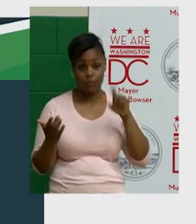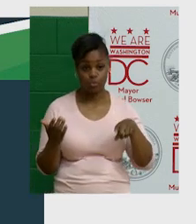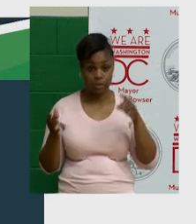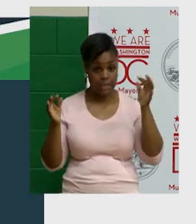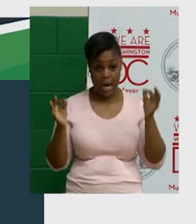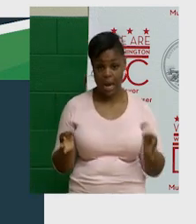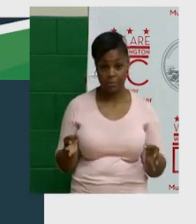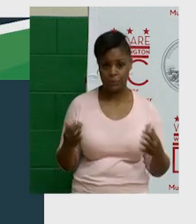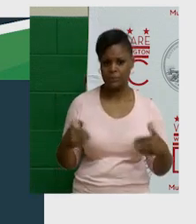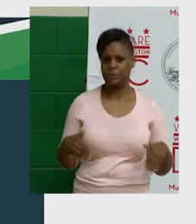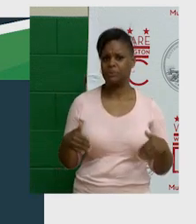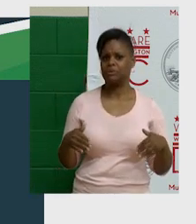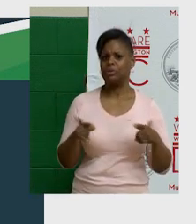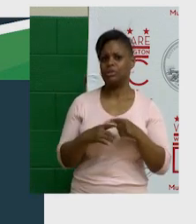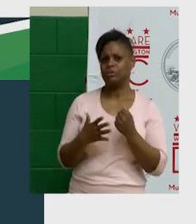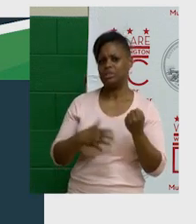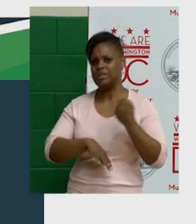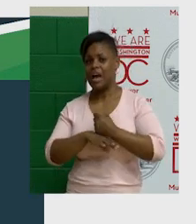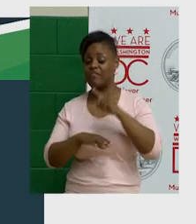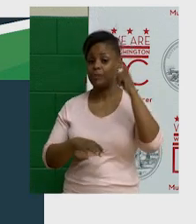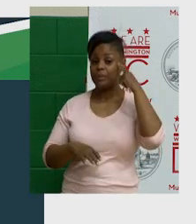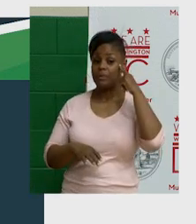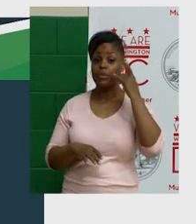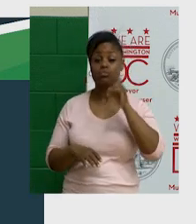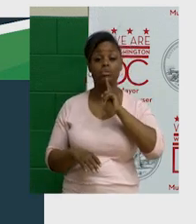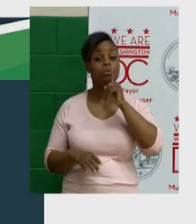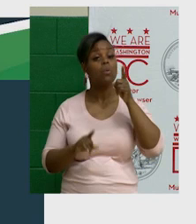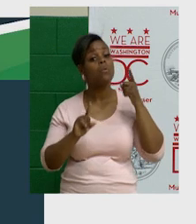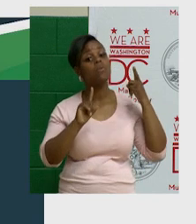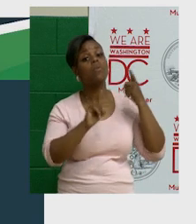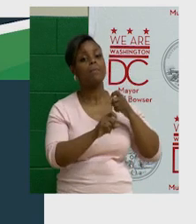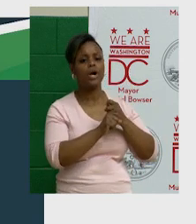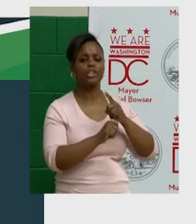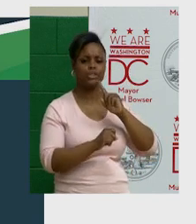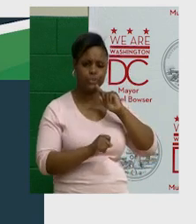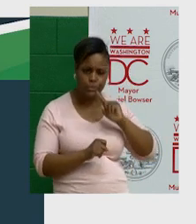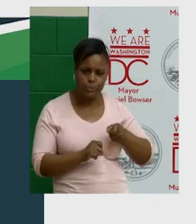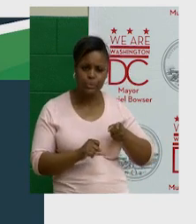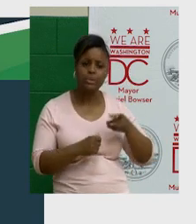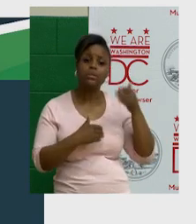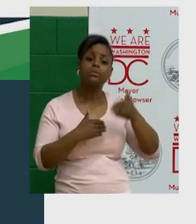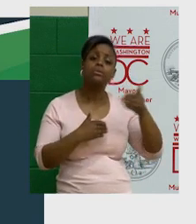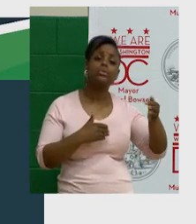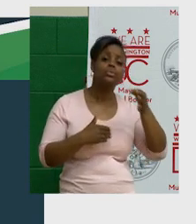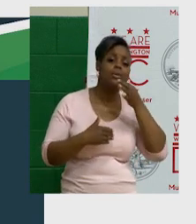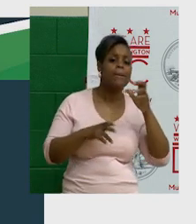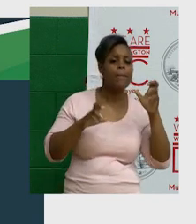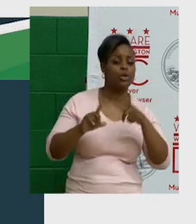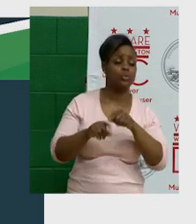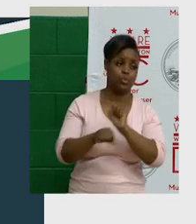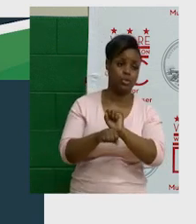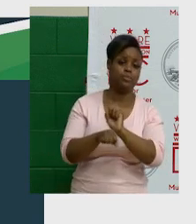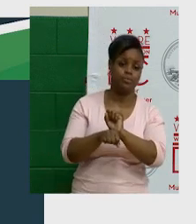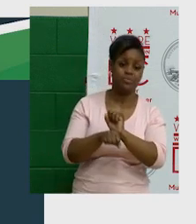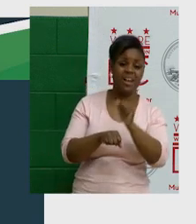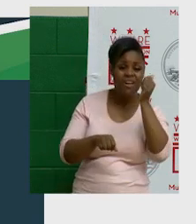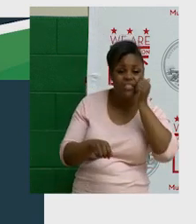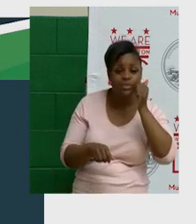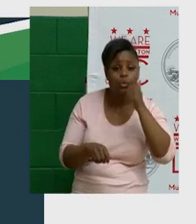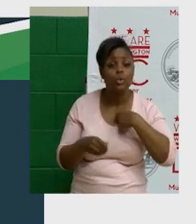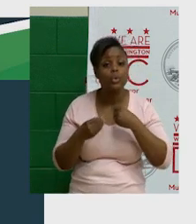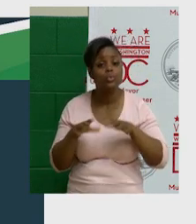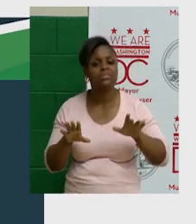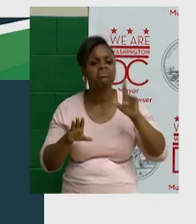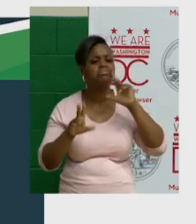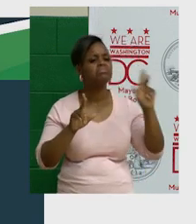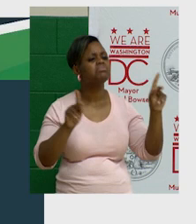when we have to shut down the government. But the goal is to ensure that we can get folks back to work, because every day that we lose, and we saw this, of course,